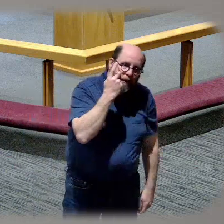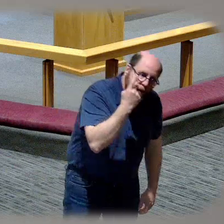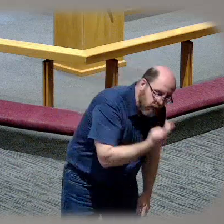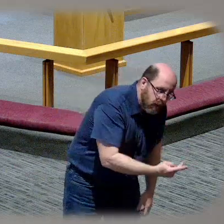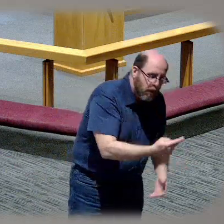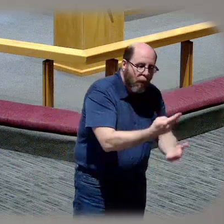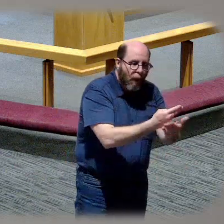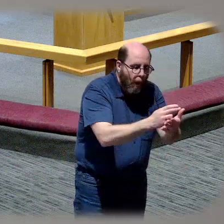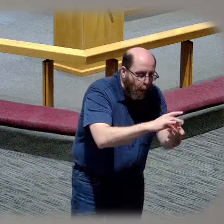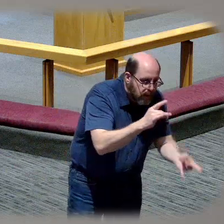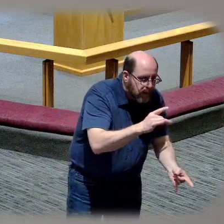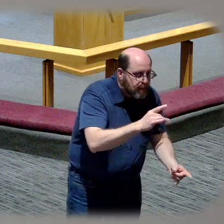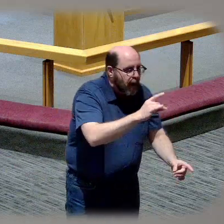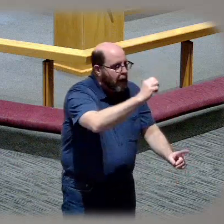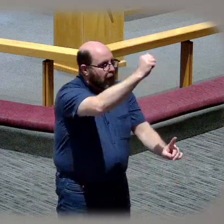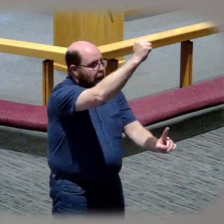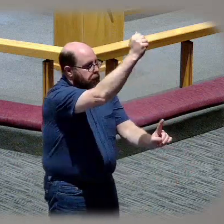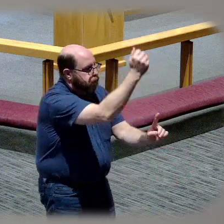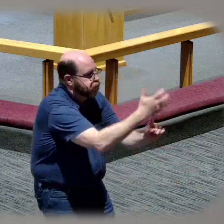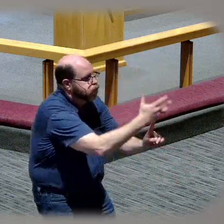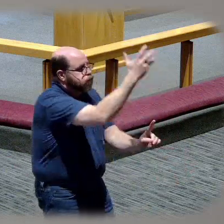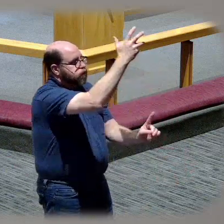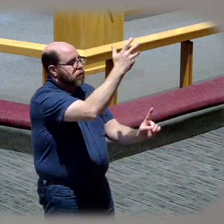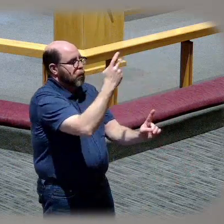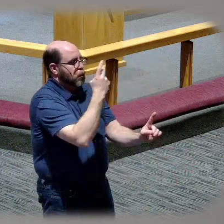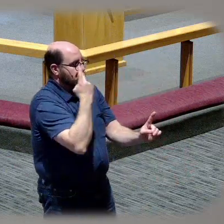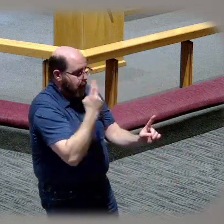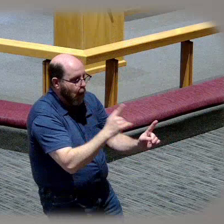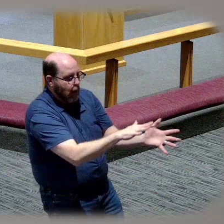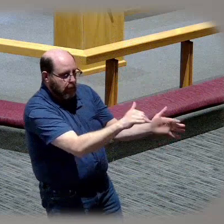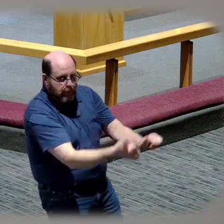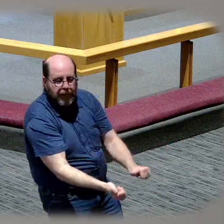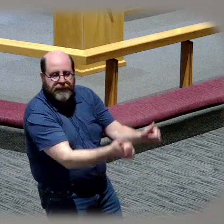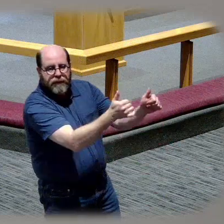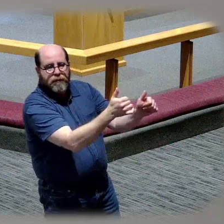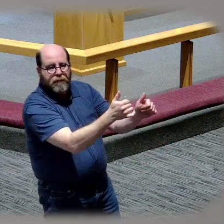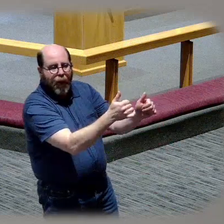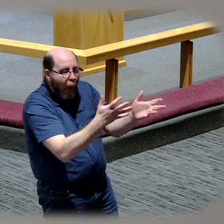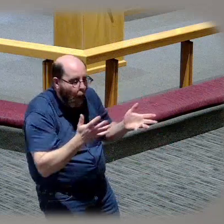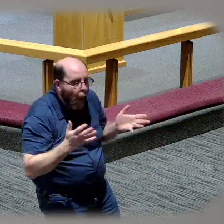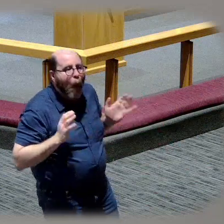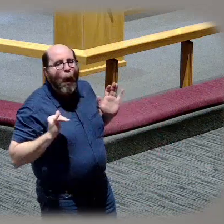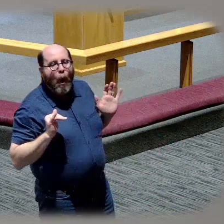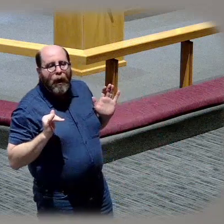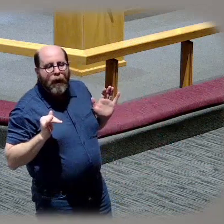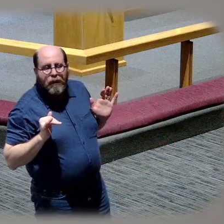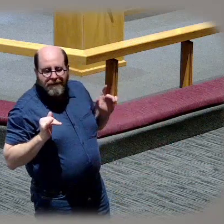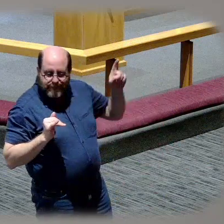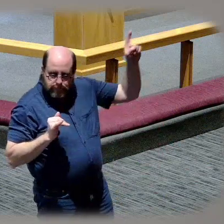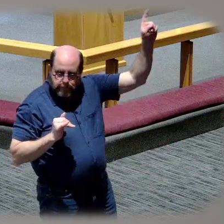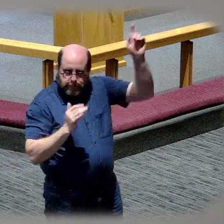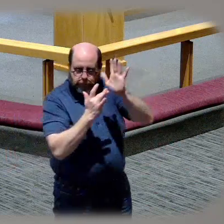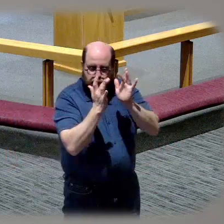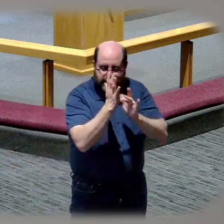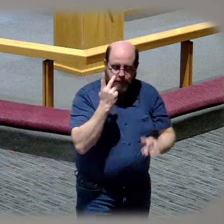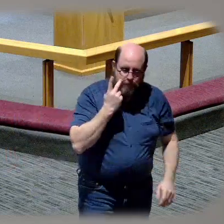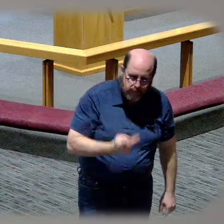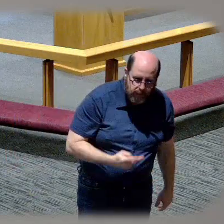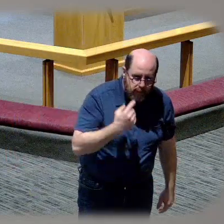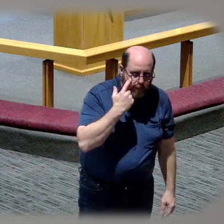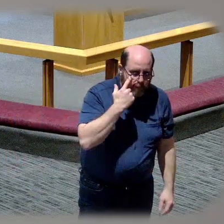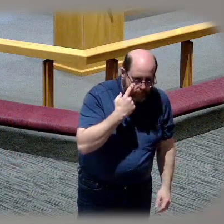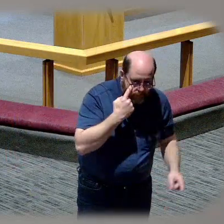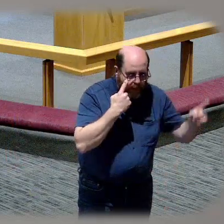Spirit baptizing a person to know that they are baptized. Because Jesus sees them. And